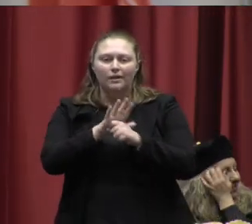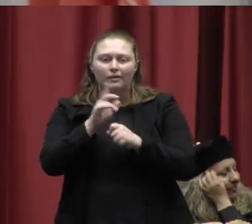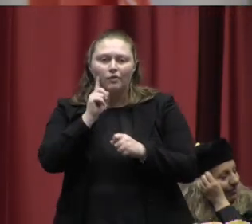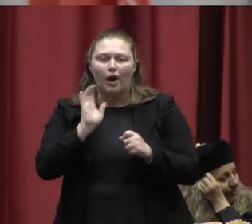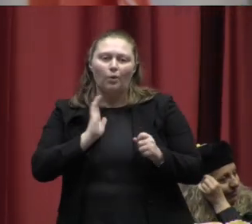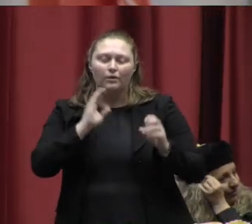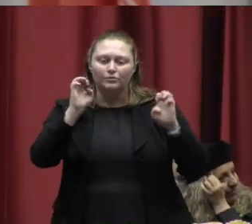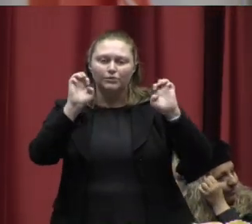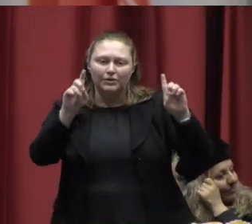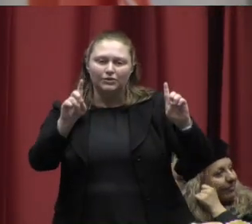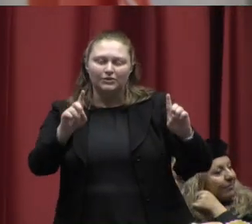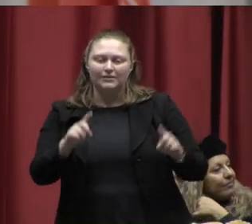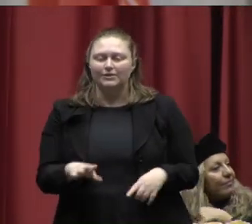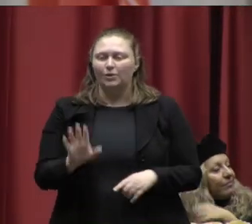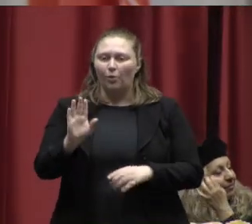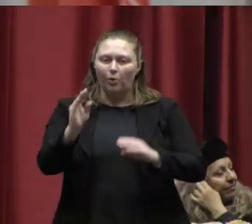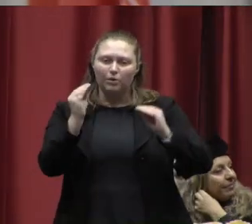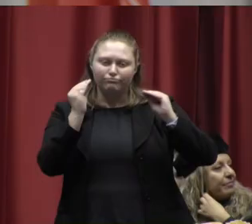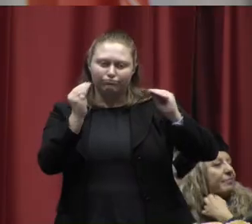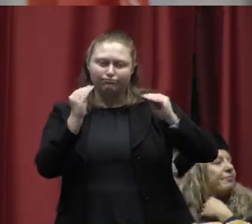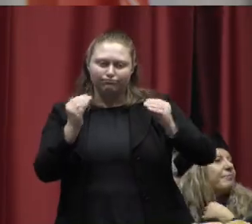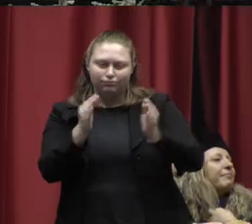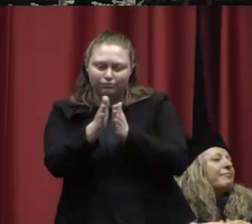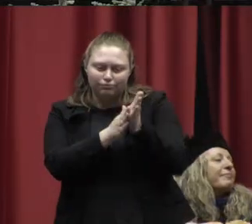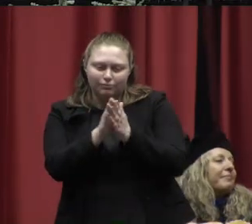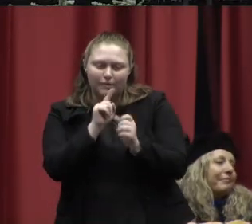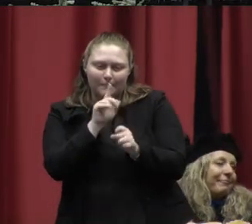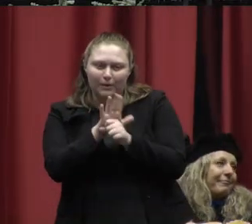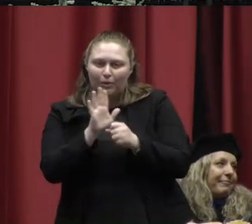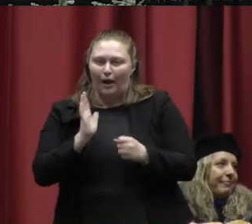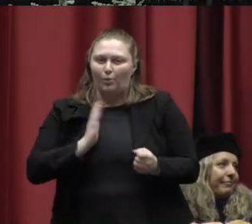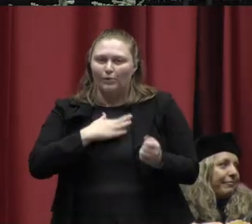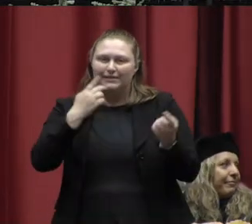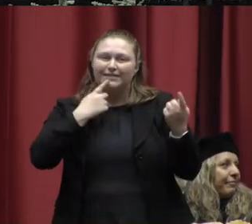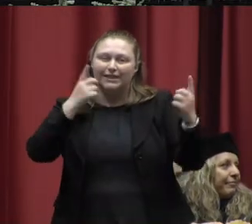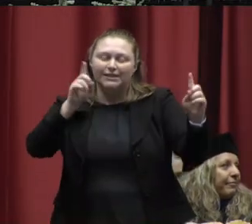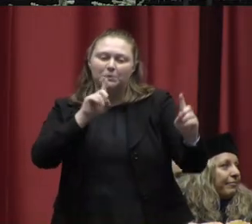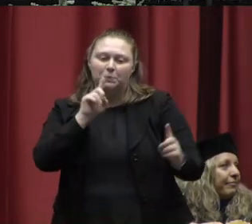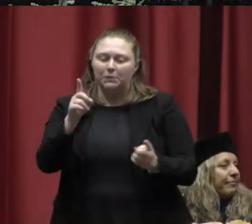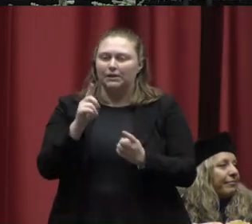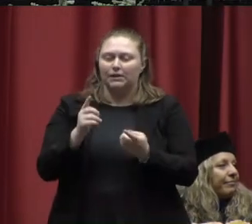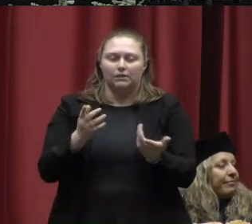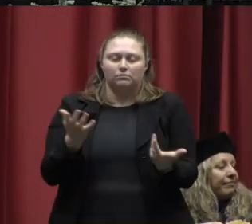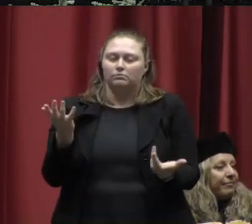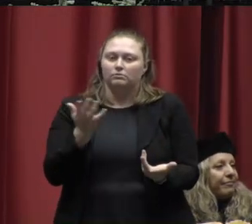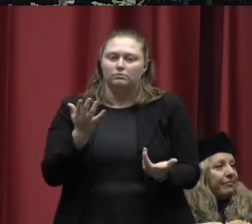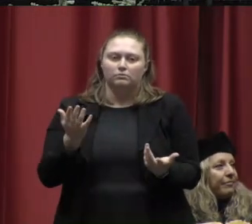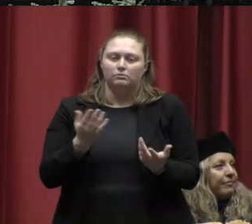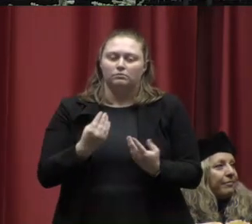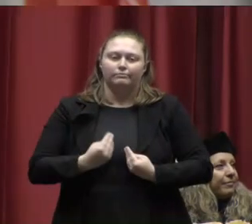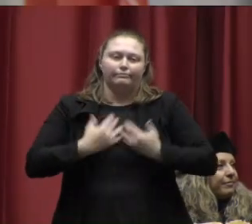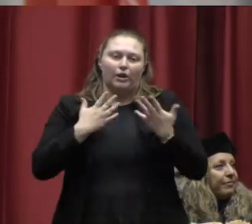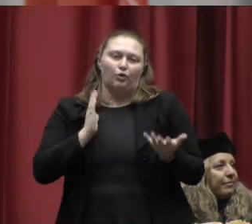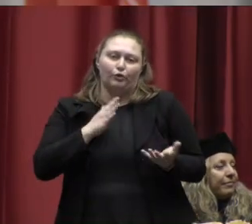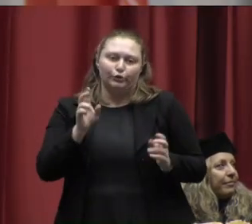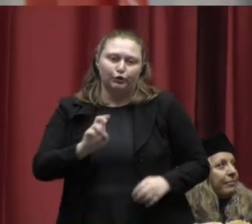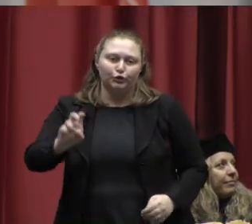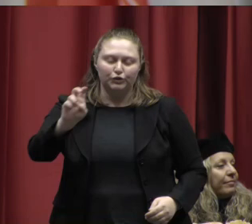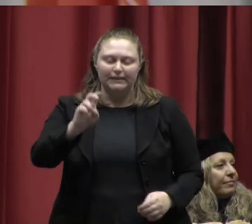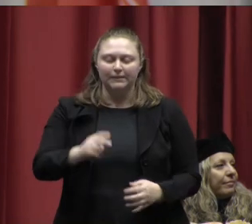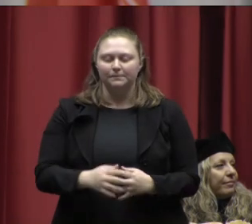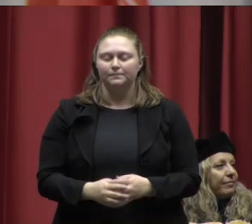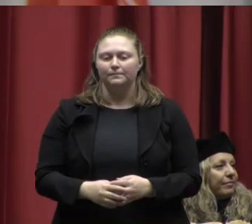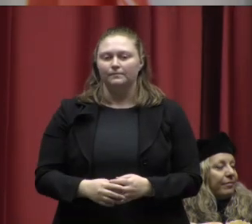education. Your passion for teaching and commitment to our success has been instrumental in our journey. To our